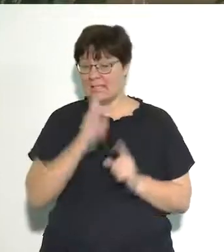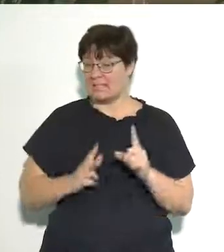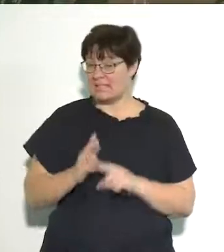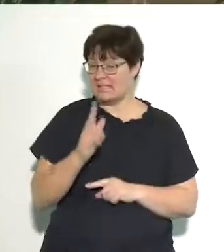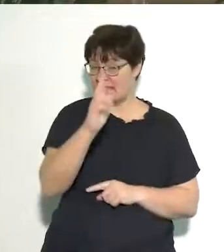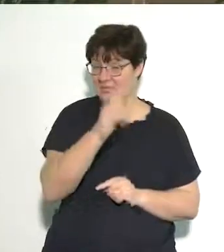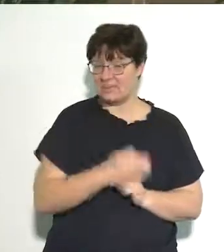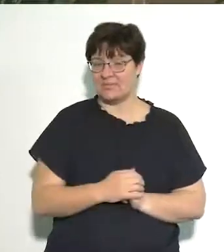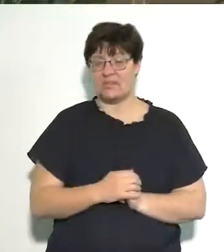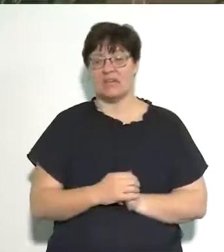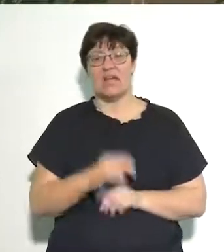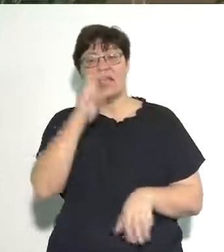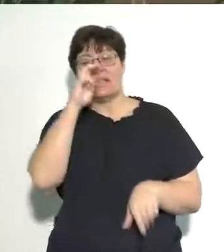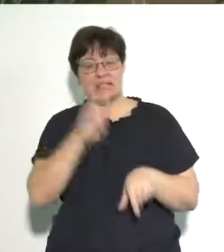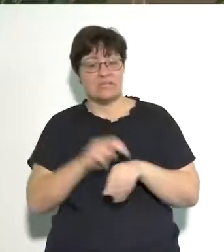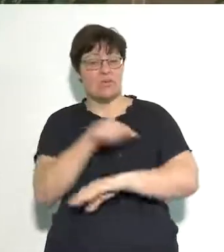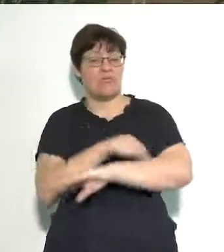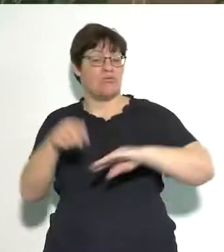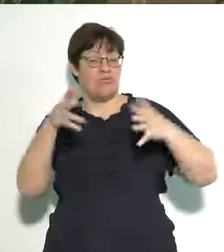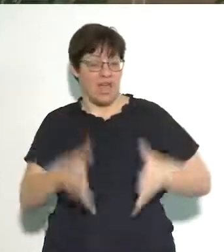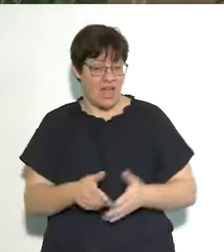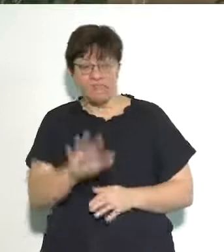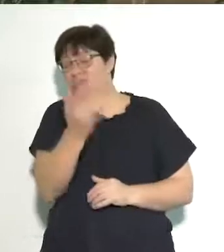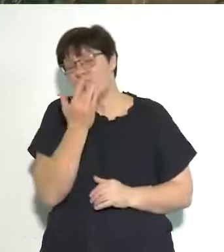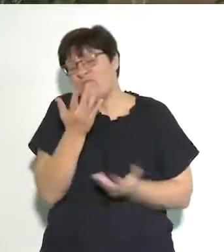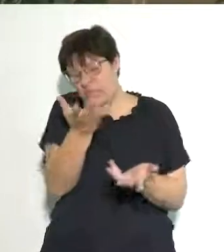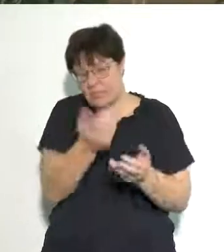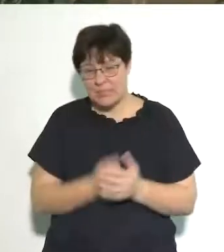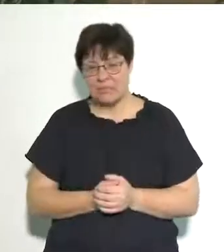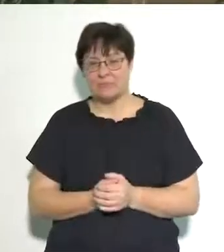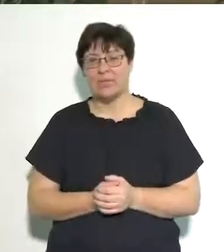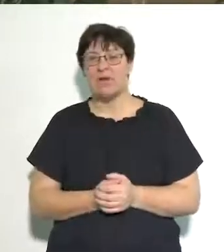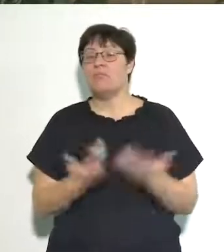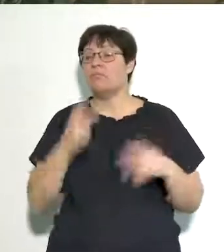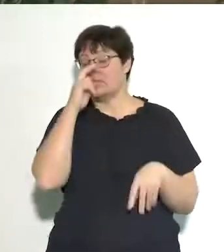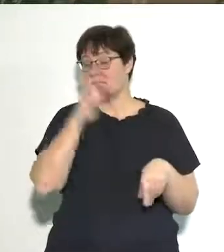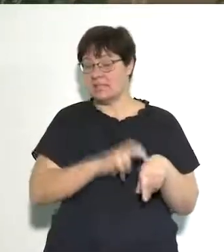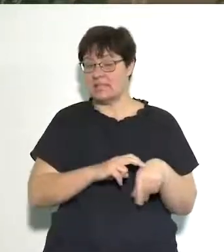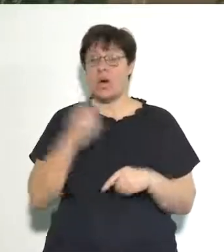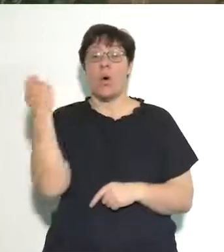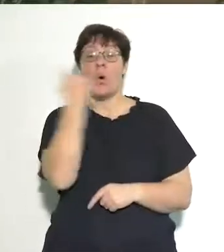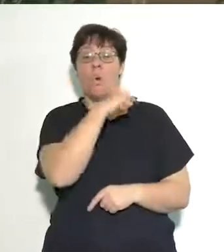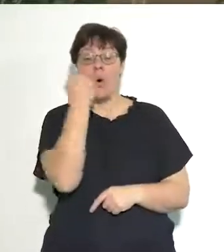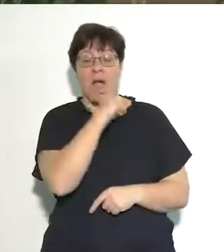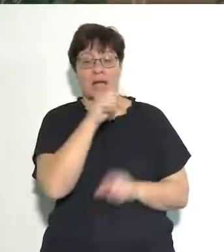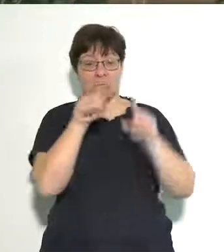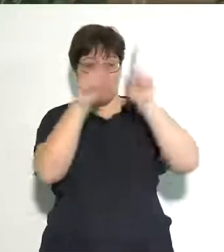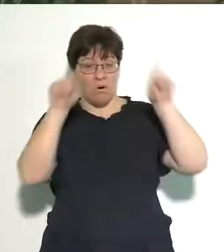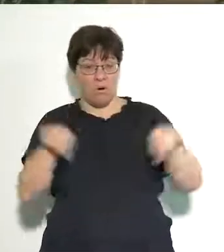pair of scissors. You will need a ruler if you prefer. You will need a whiteboard